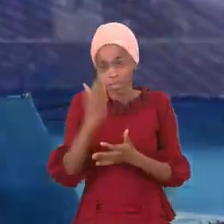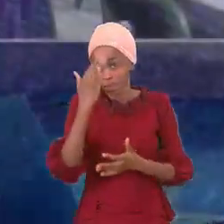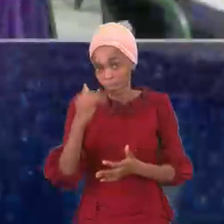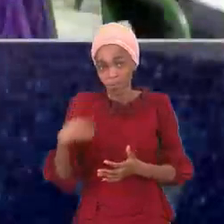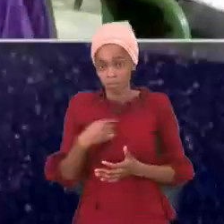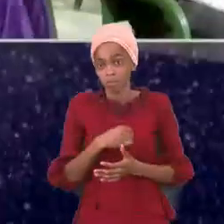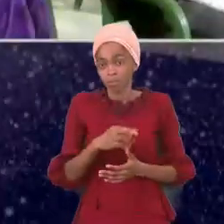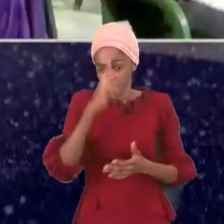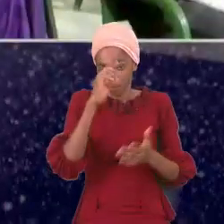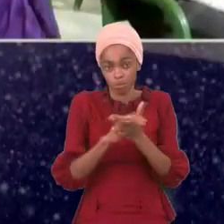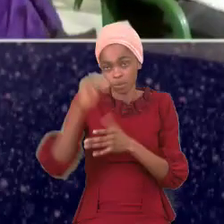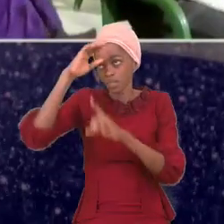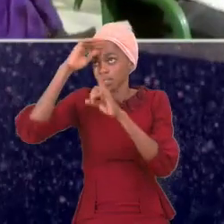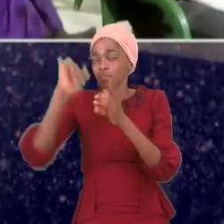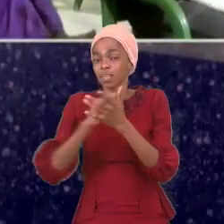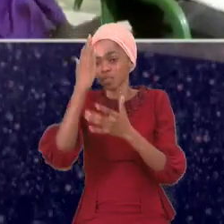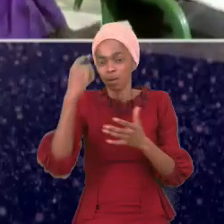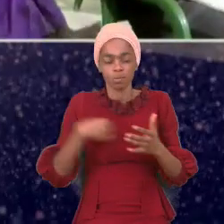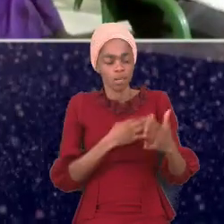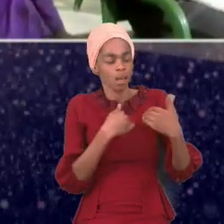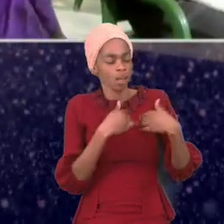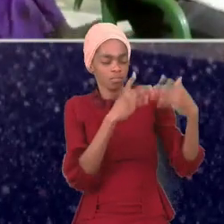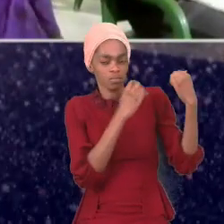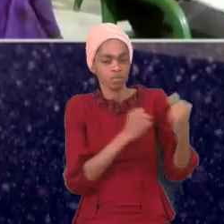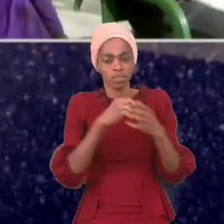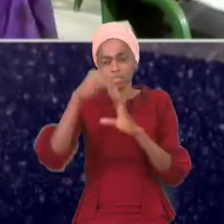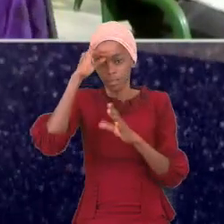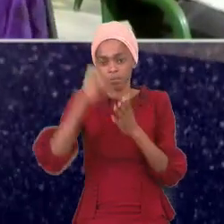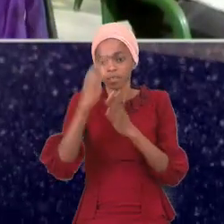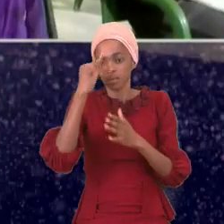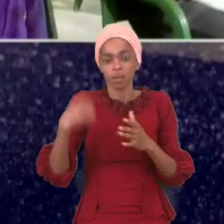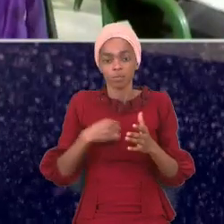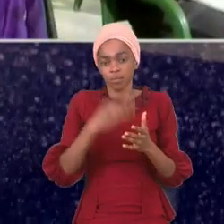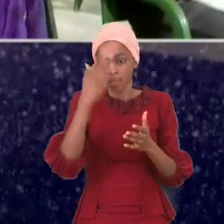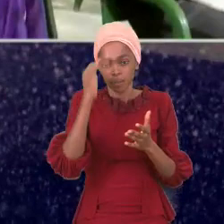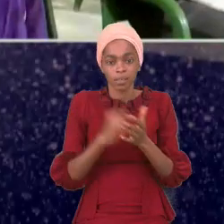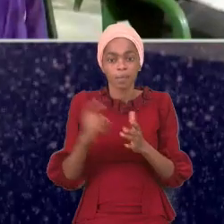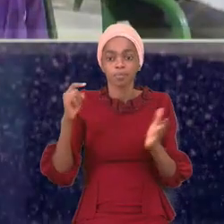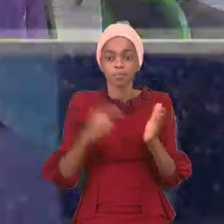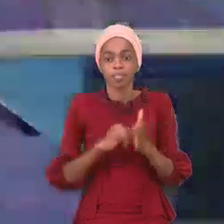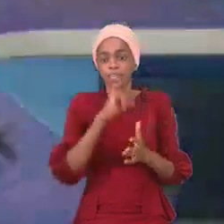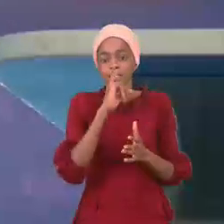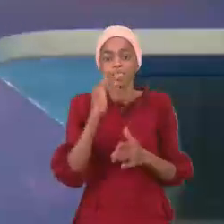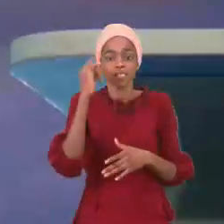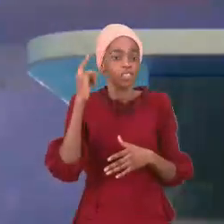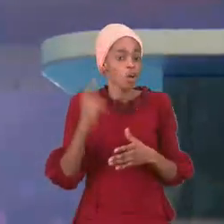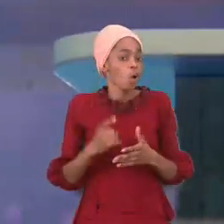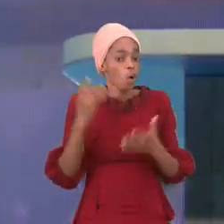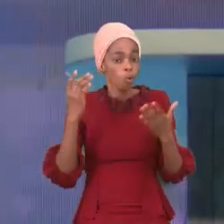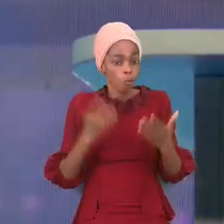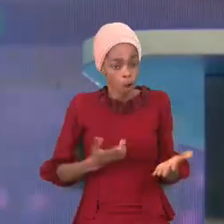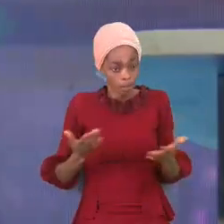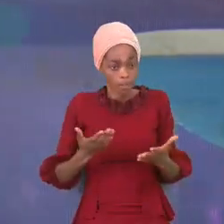him. That's why we have confidence in him. That's why we know that this is what he will